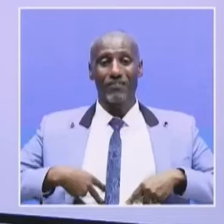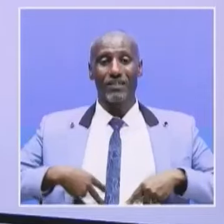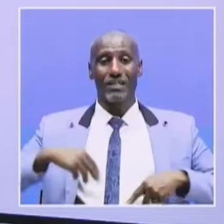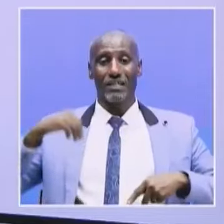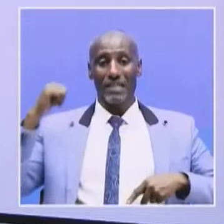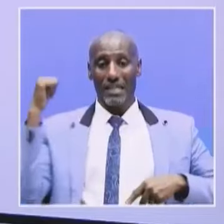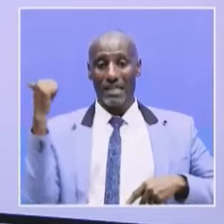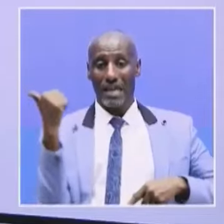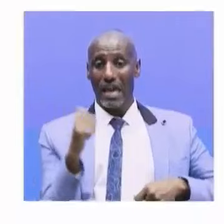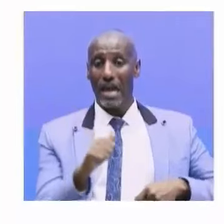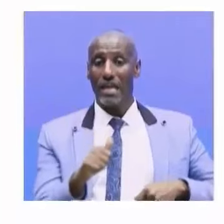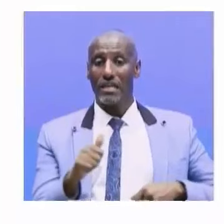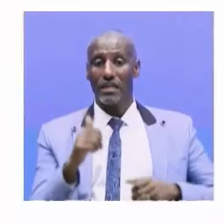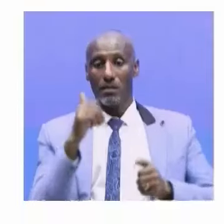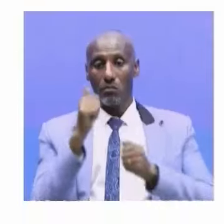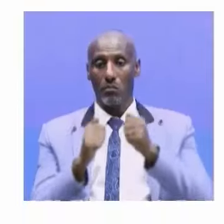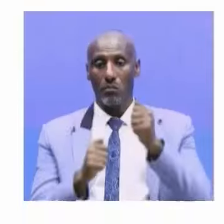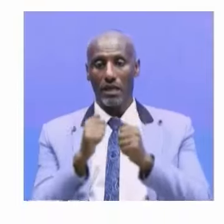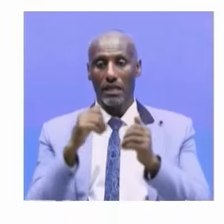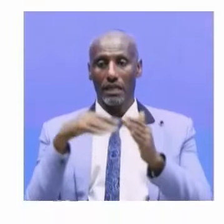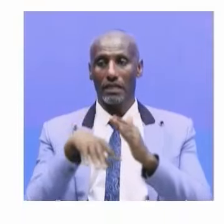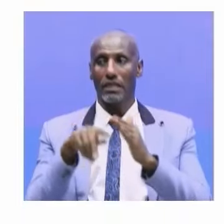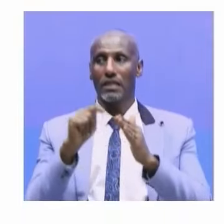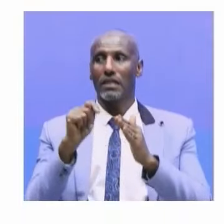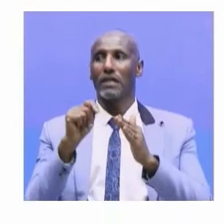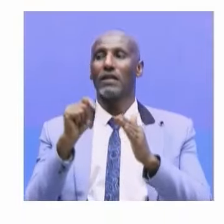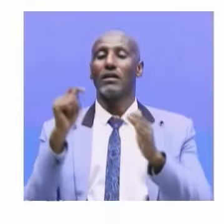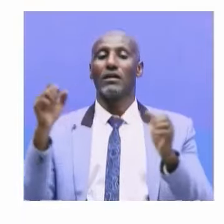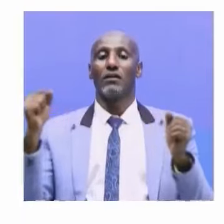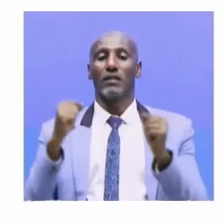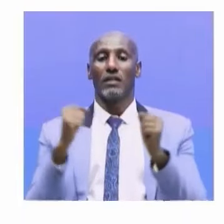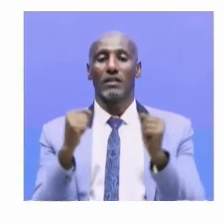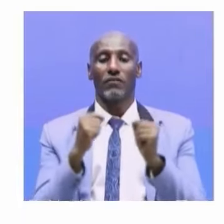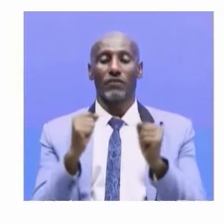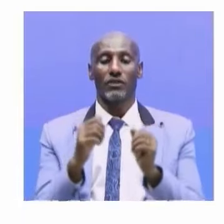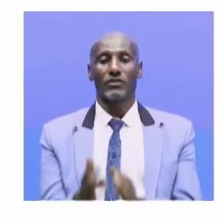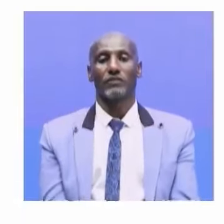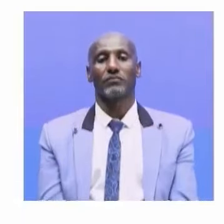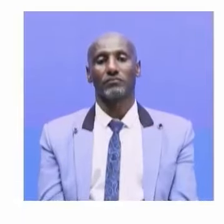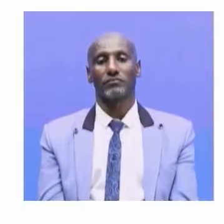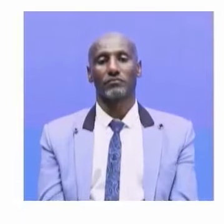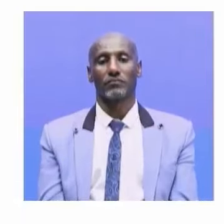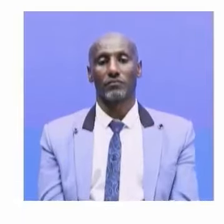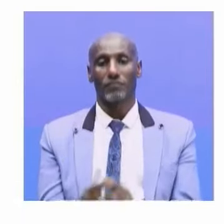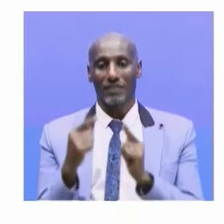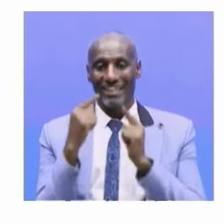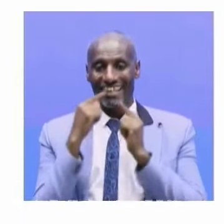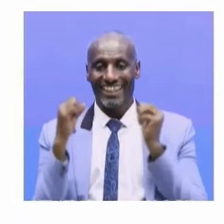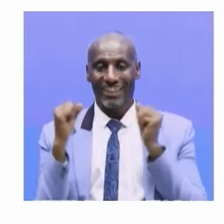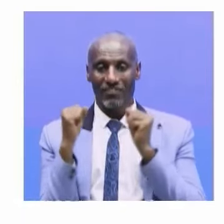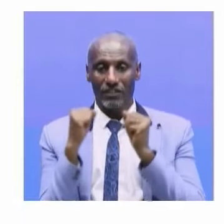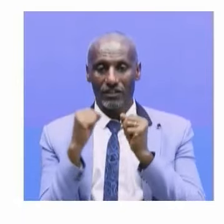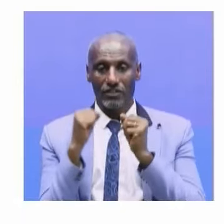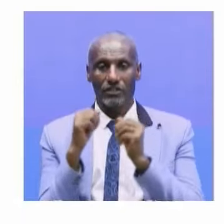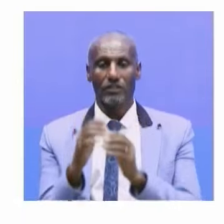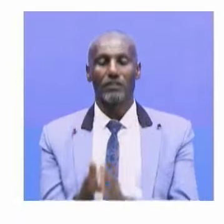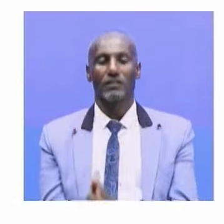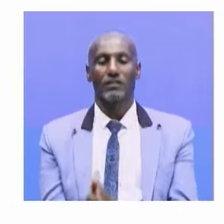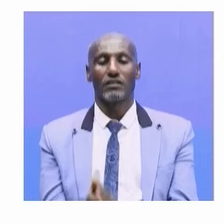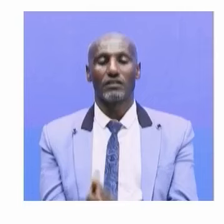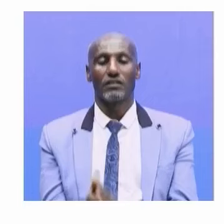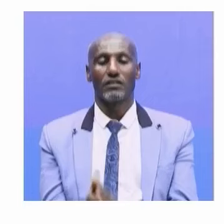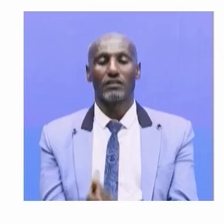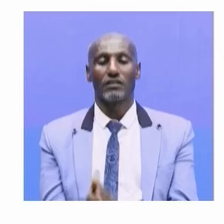can say any. Do you have any milk in the fridge? Question number